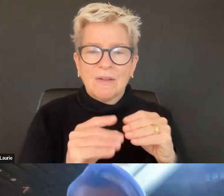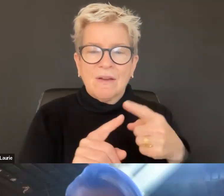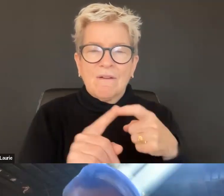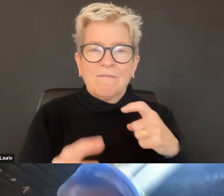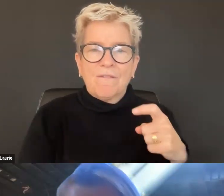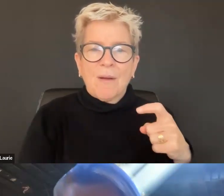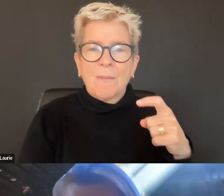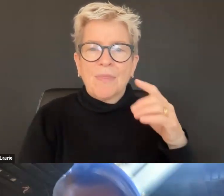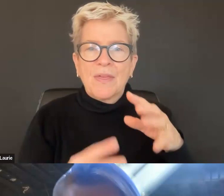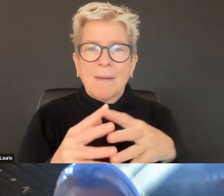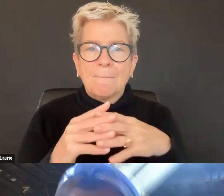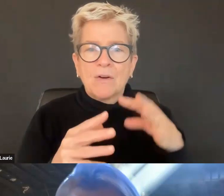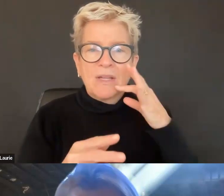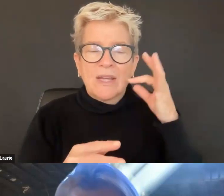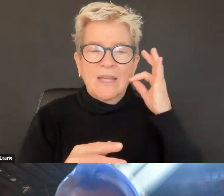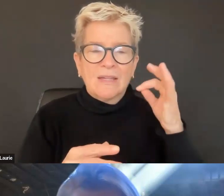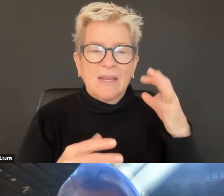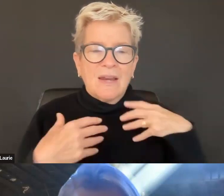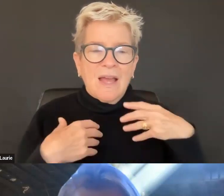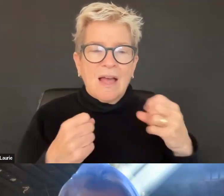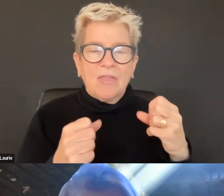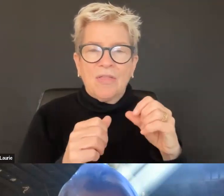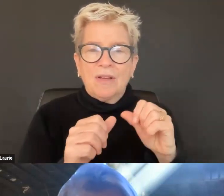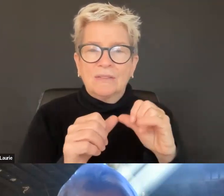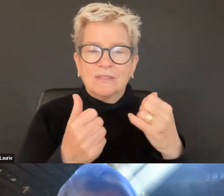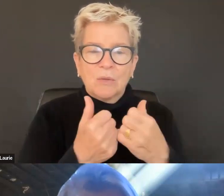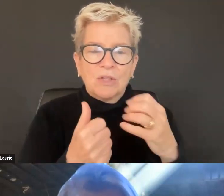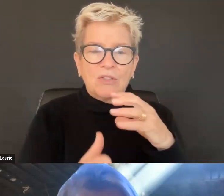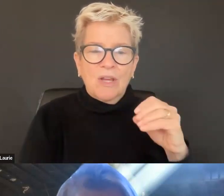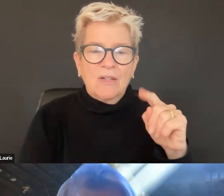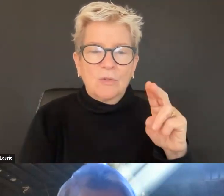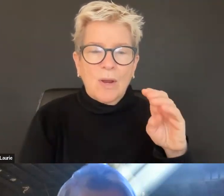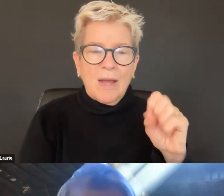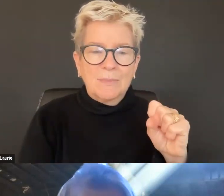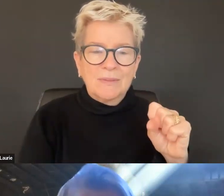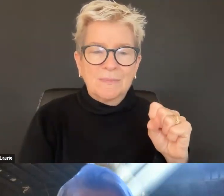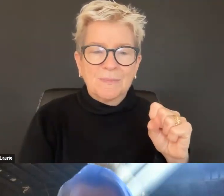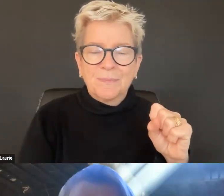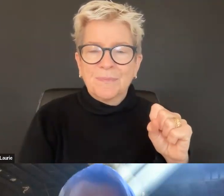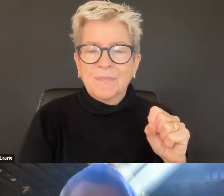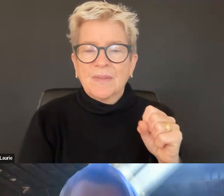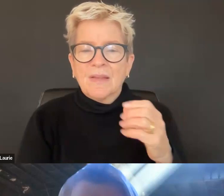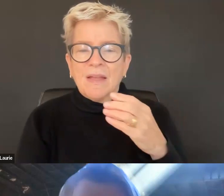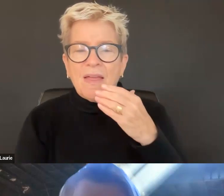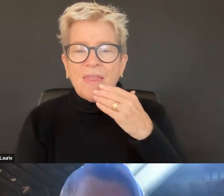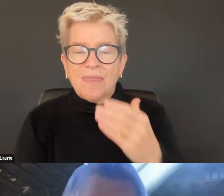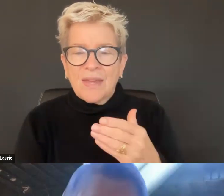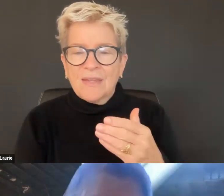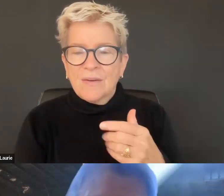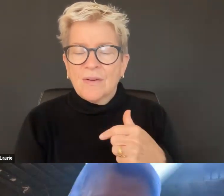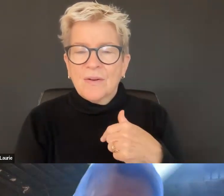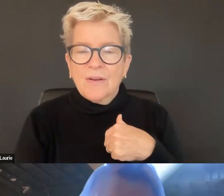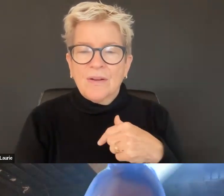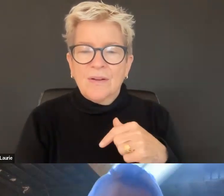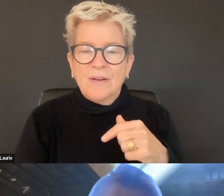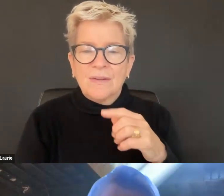Health Commission and Tribes. So I'm going to turn over to you, Vicki. Awesome. Thank you, Jamie. I squatchy